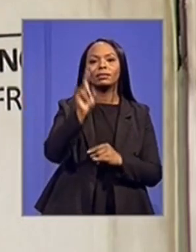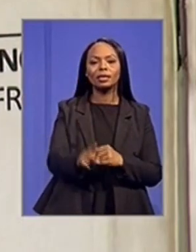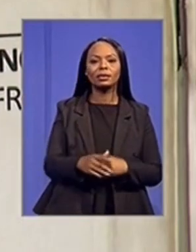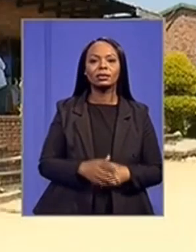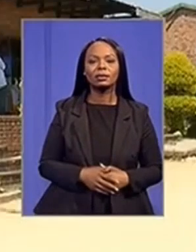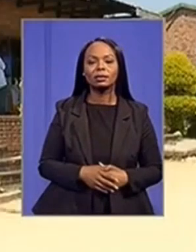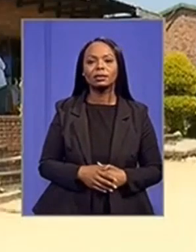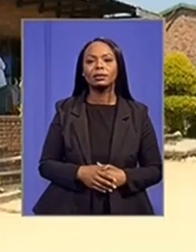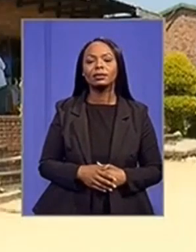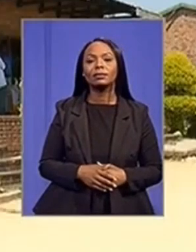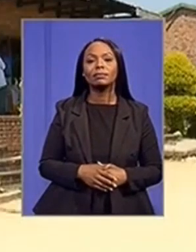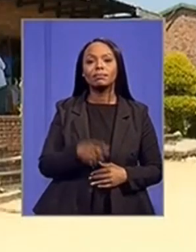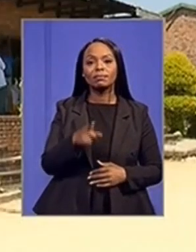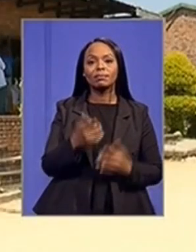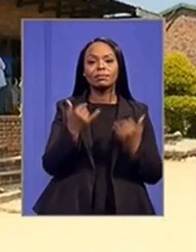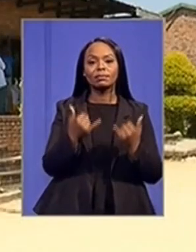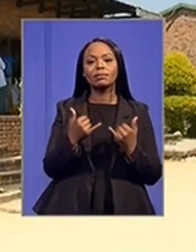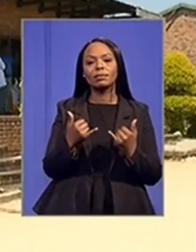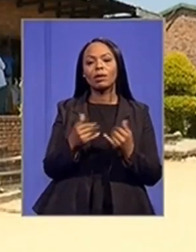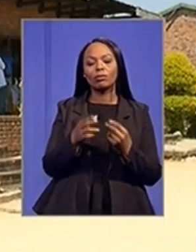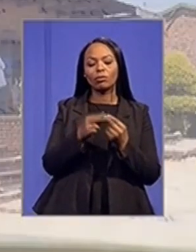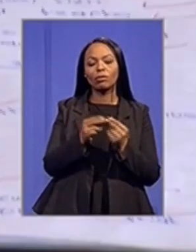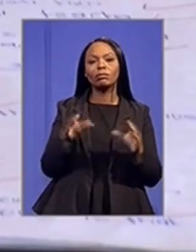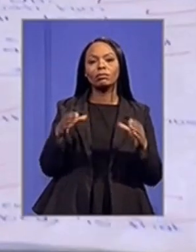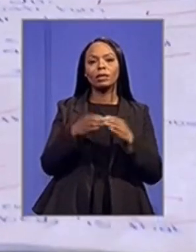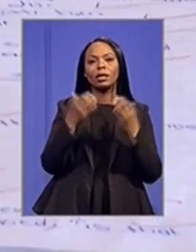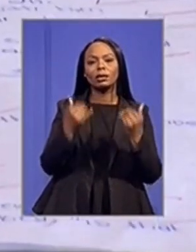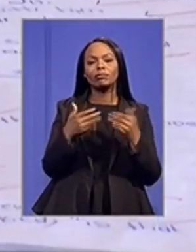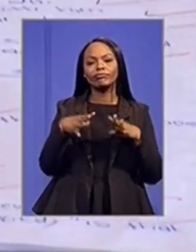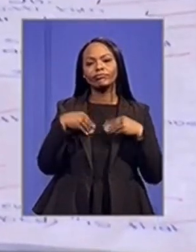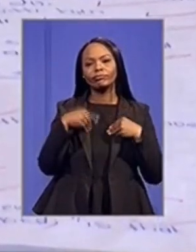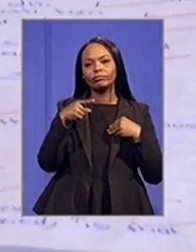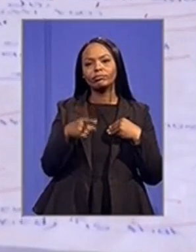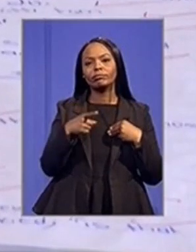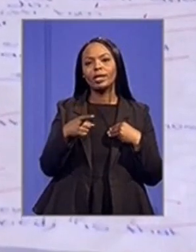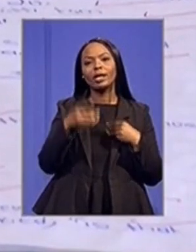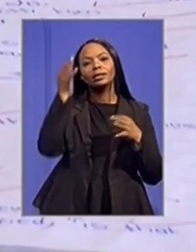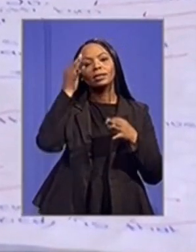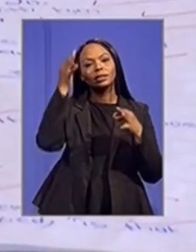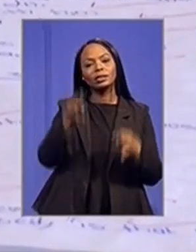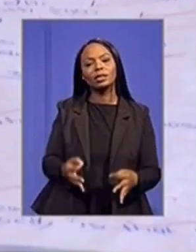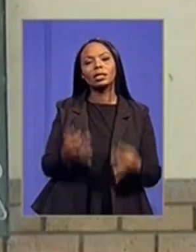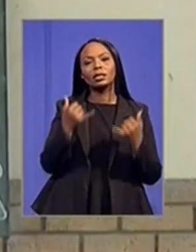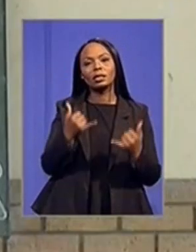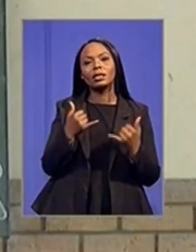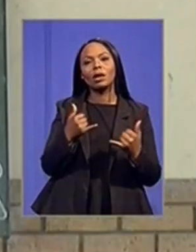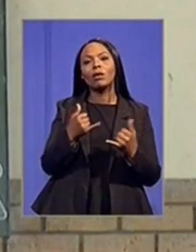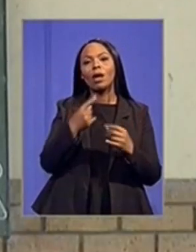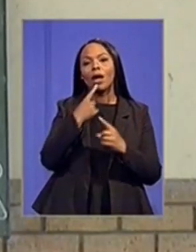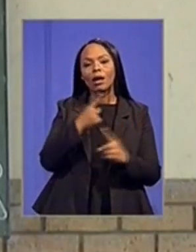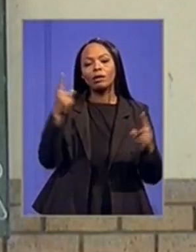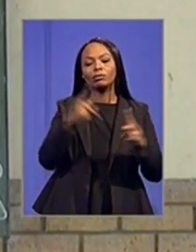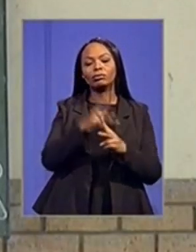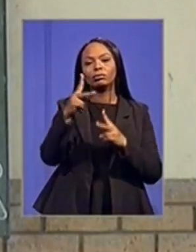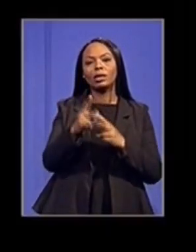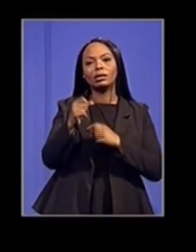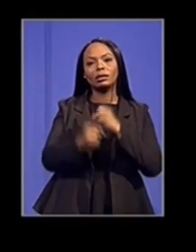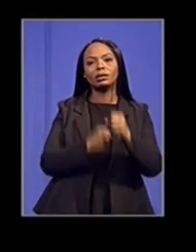naha wa taolo ya dikolo o ananetse qeto ya Lefapha la Thuto ya ho phatlalatsa sephetho sa dihlahlobo